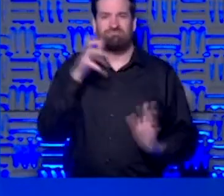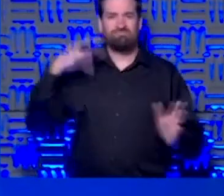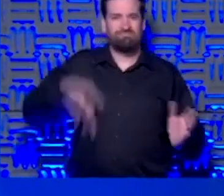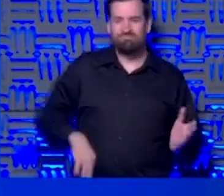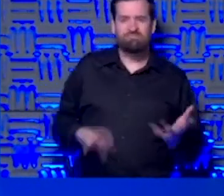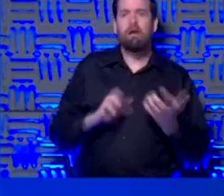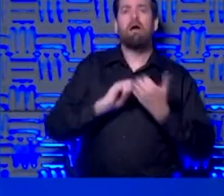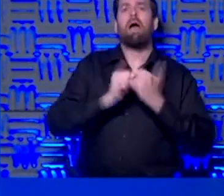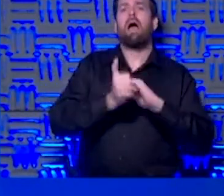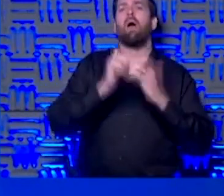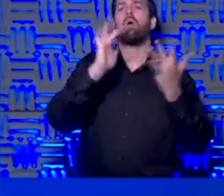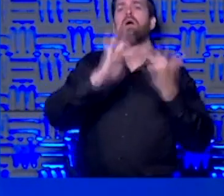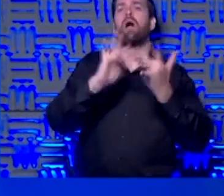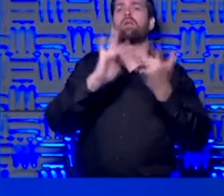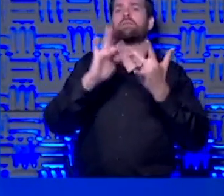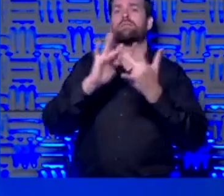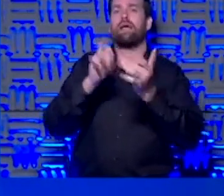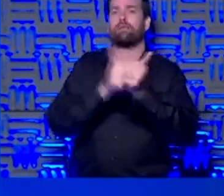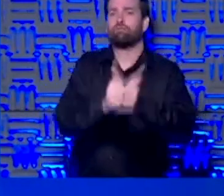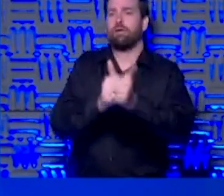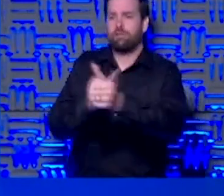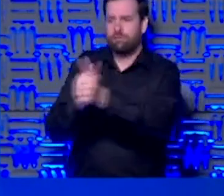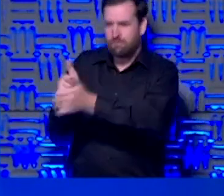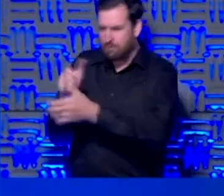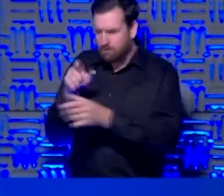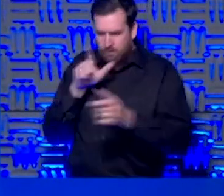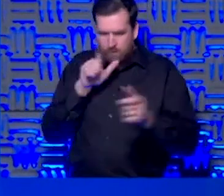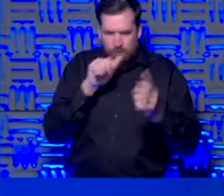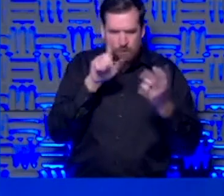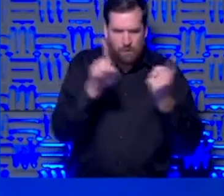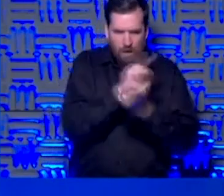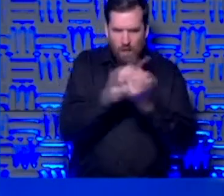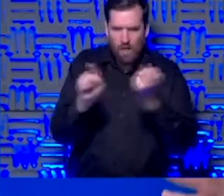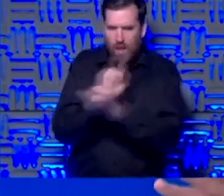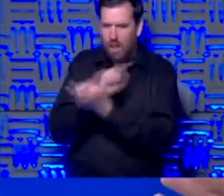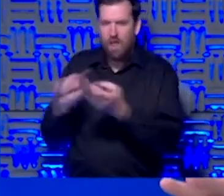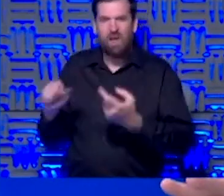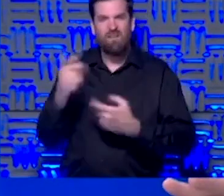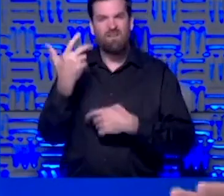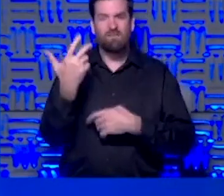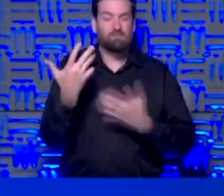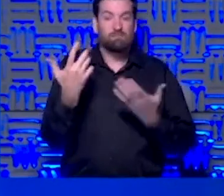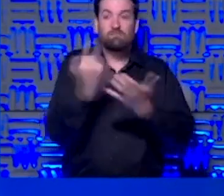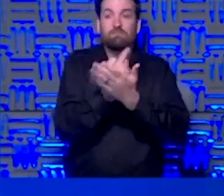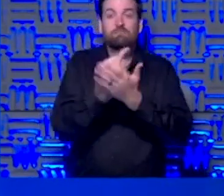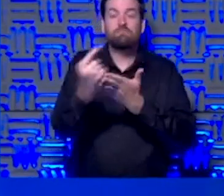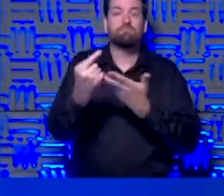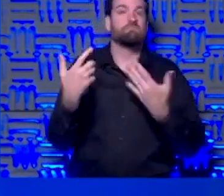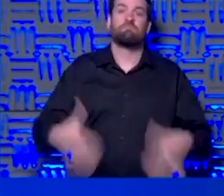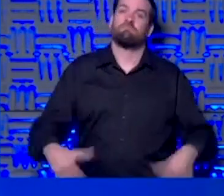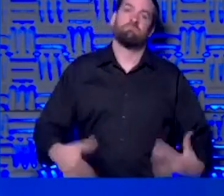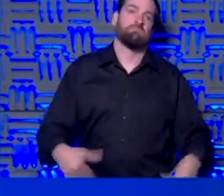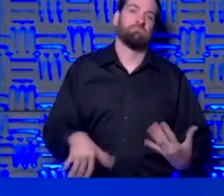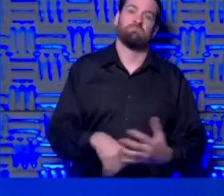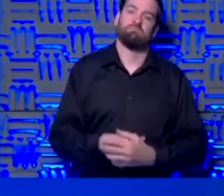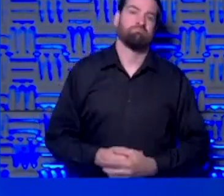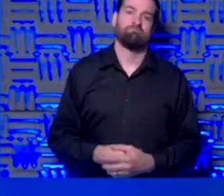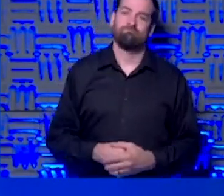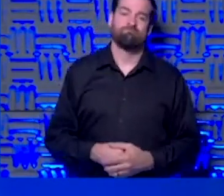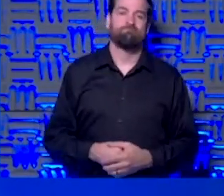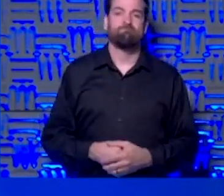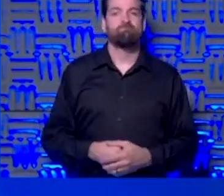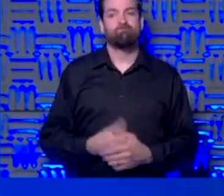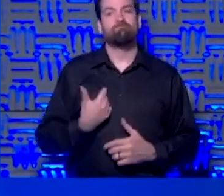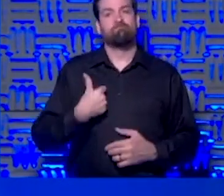going to do contact tracing when it's 5 or 7 days old? Because those people are all out. They've all, that horse is out of the barn. So I think what